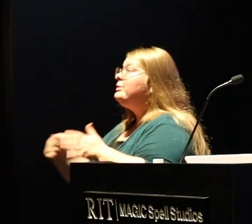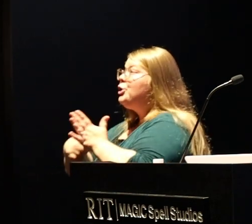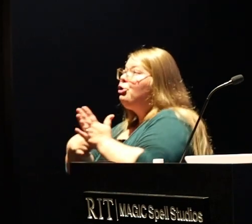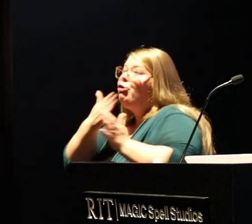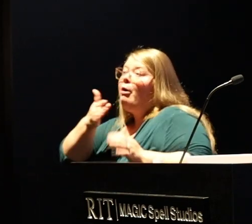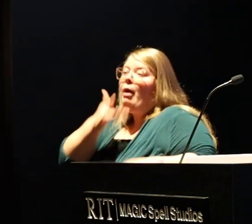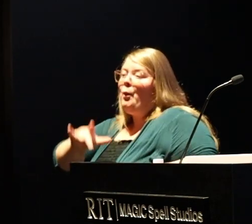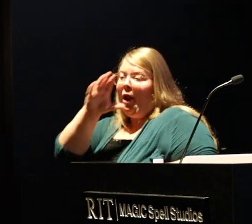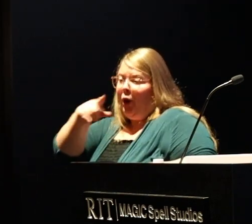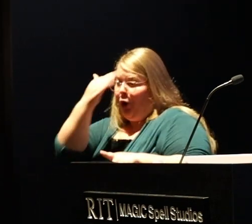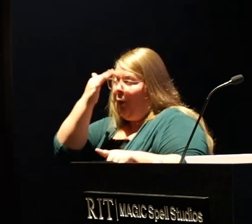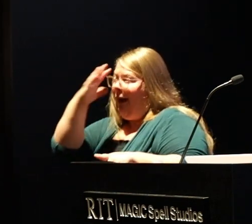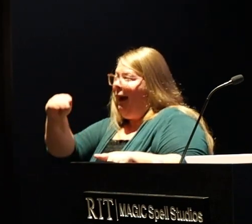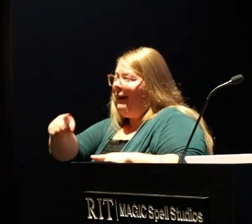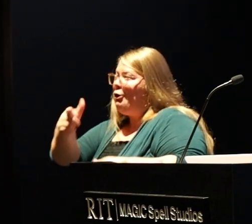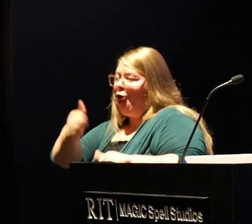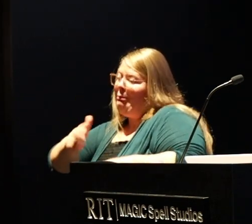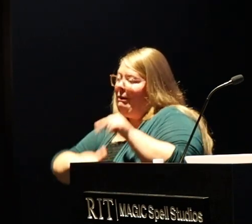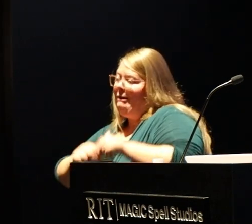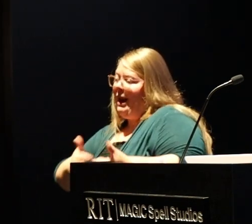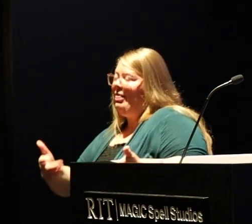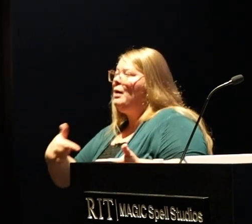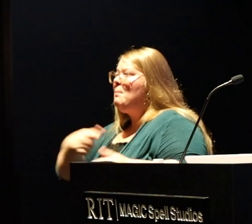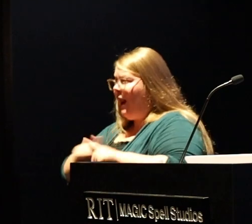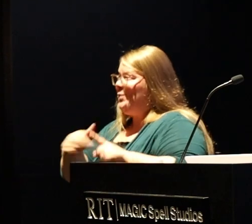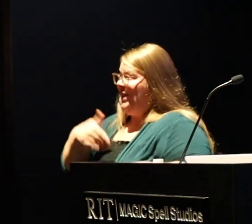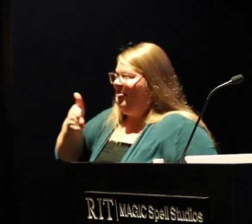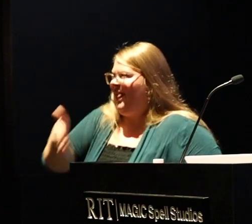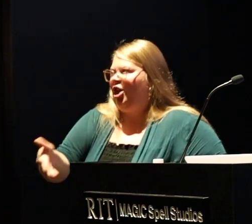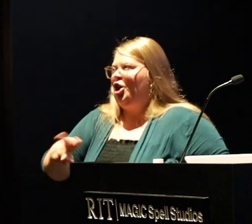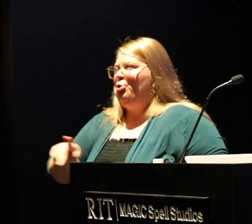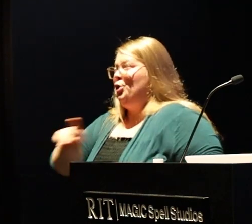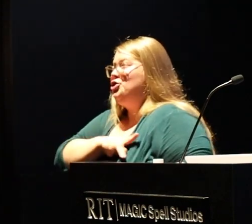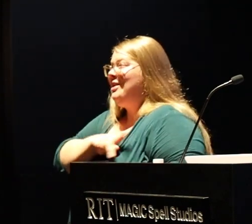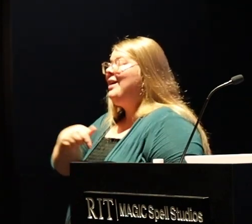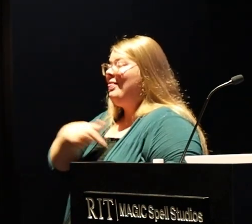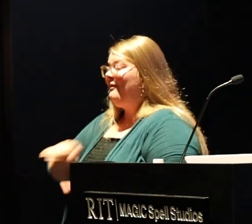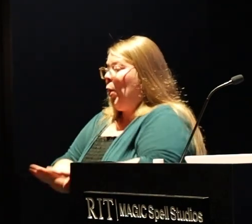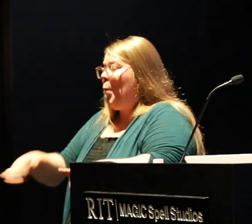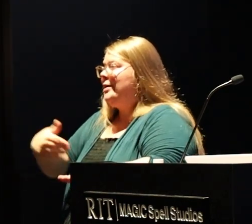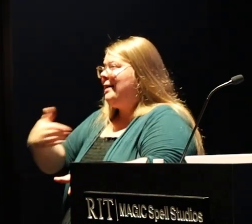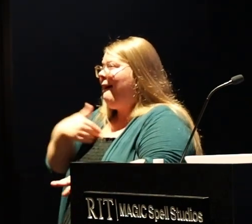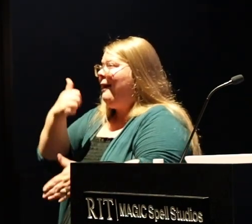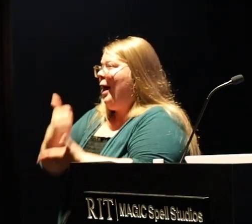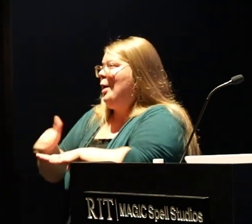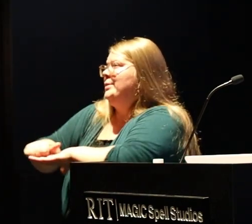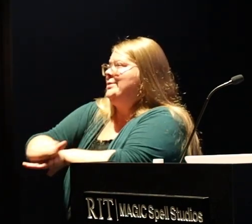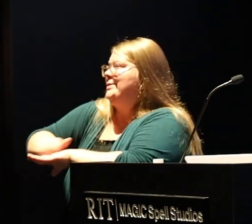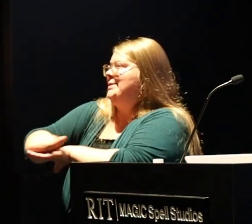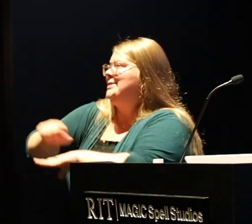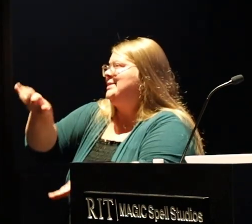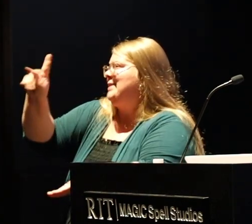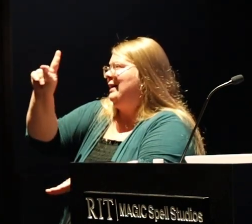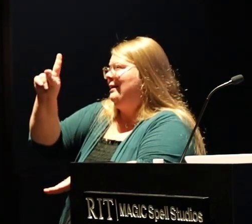build anything, and then we were there a lot. I mean, I helped sand the floor. You know, you're